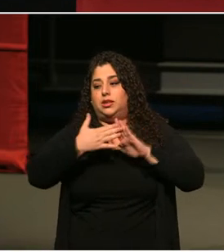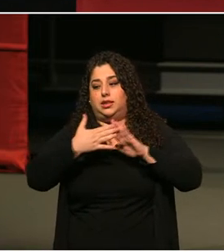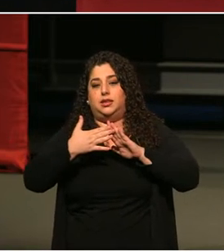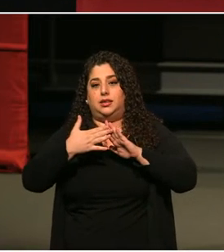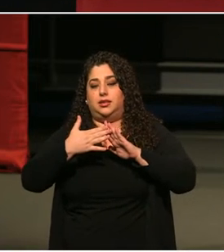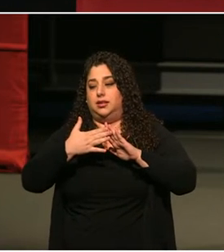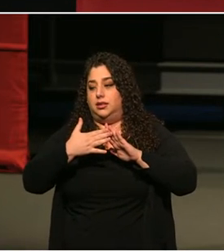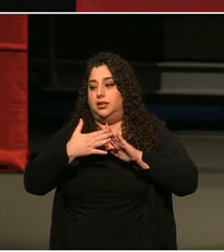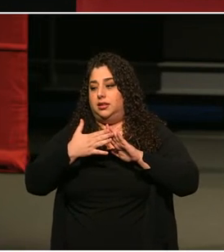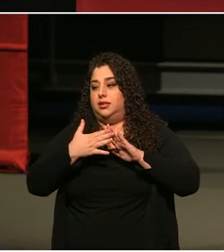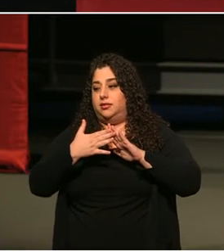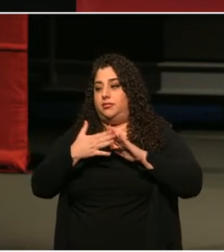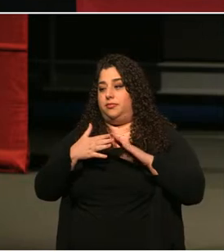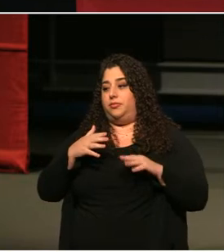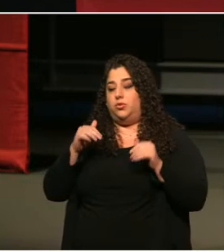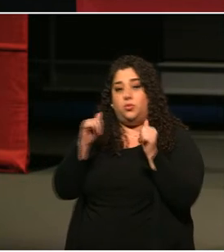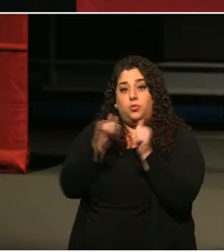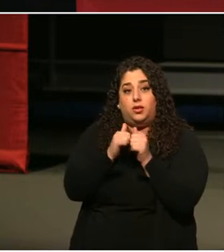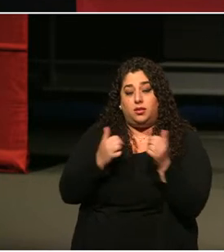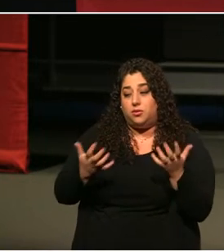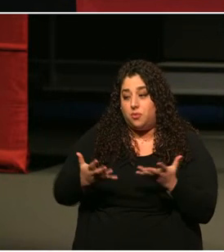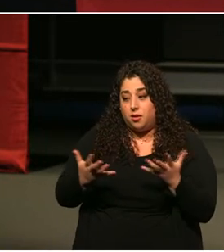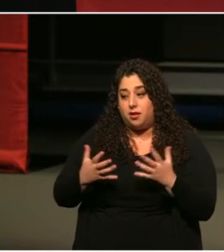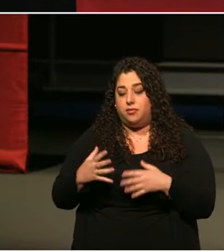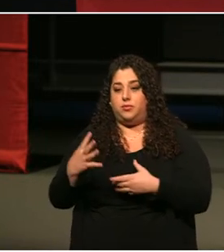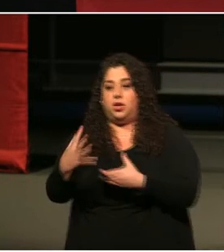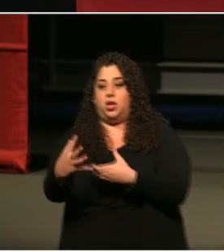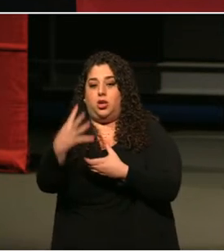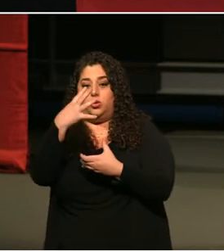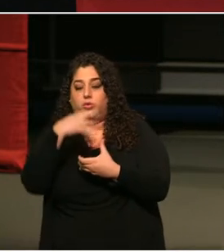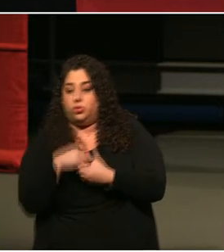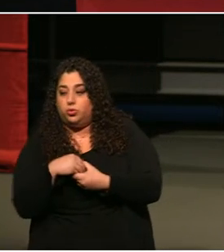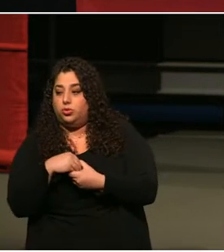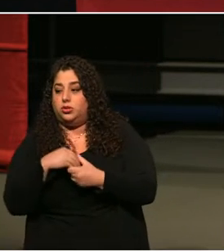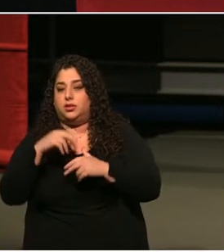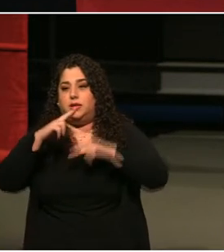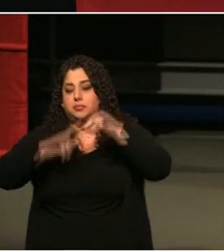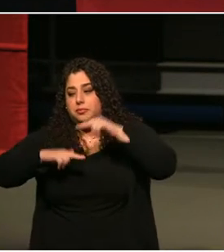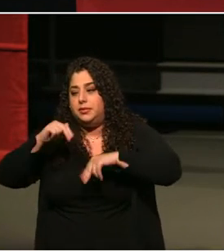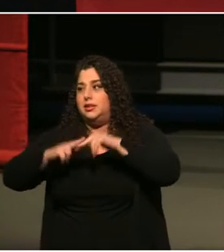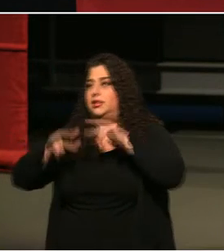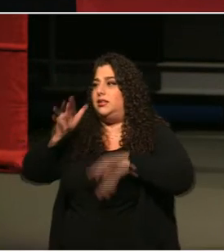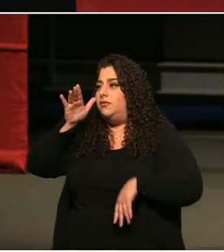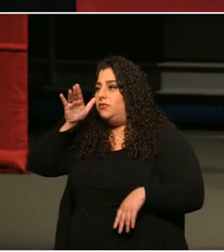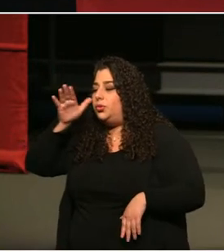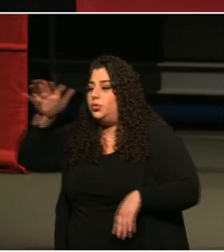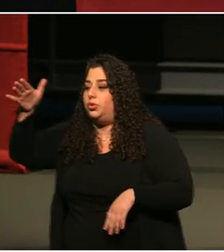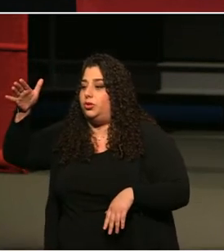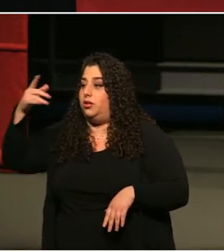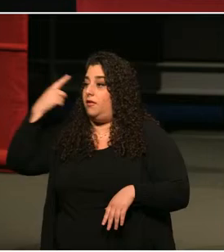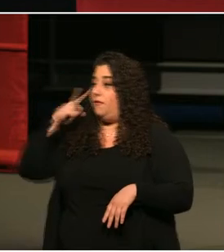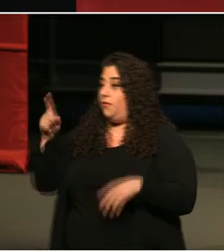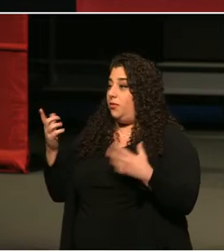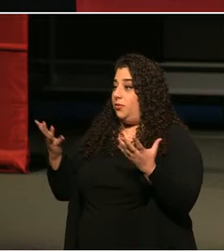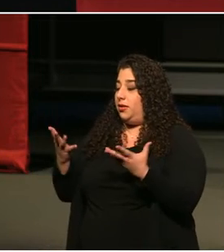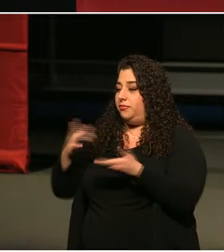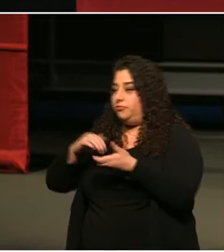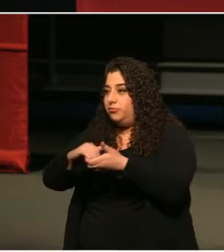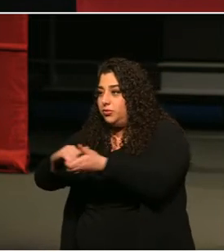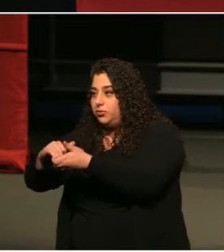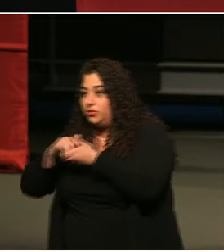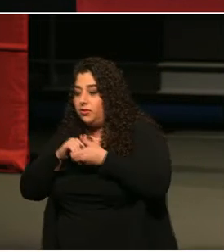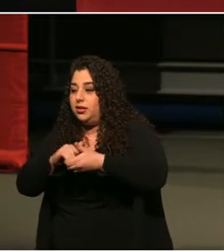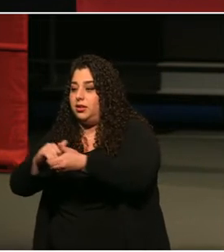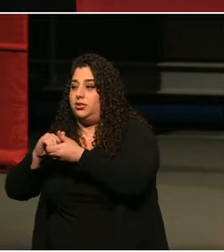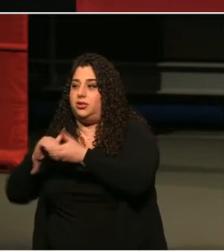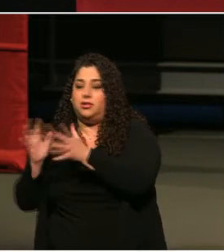enough. I am so honored to be here with you today and look forward to our future, one which